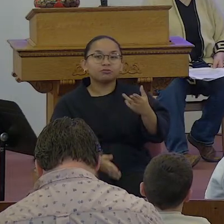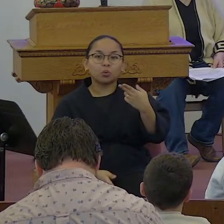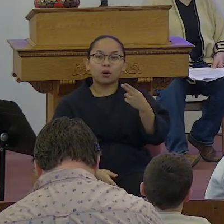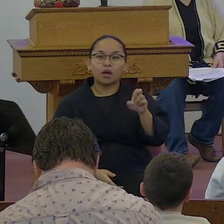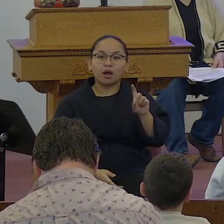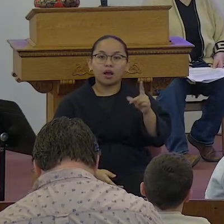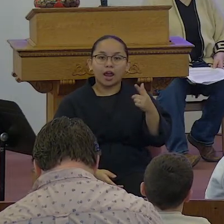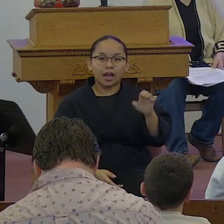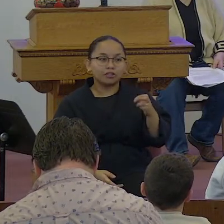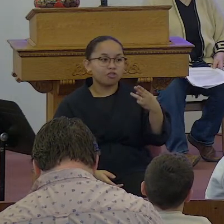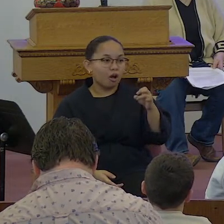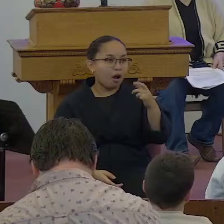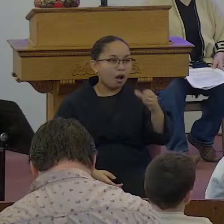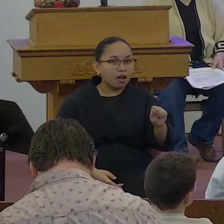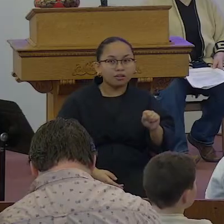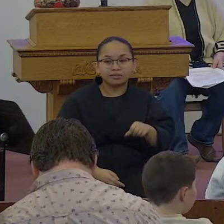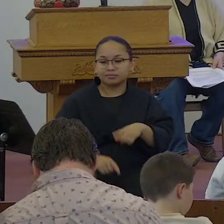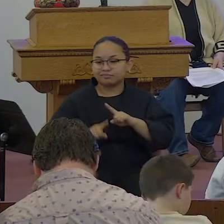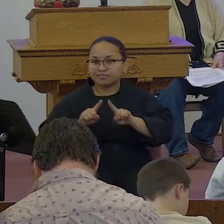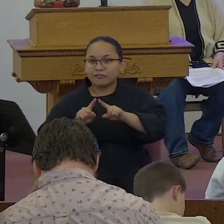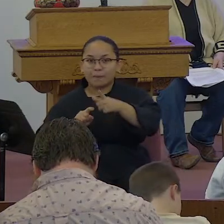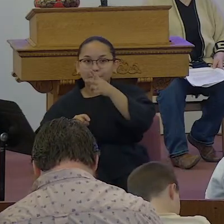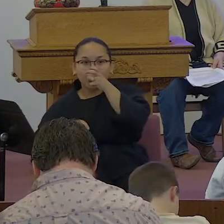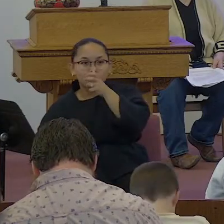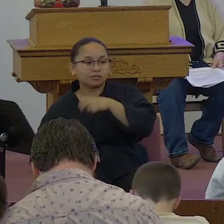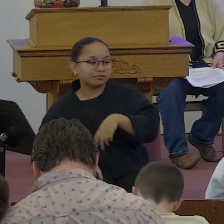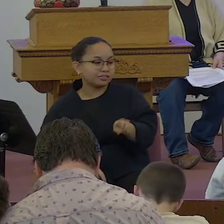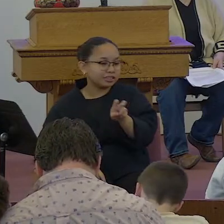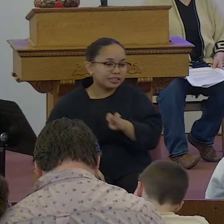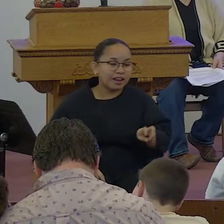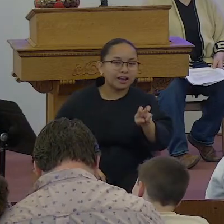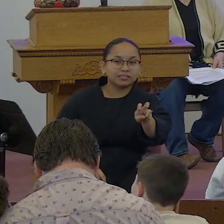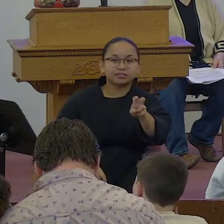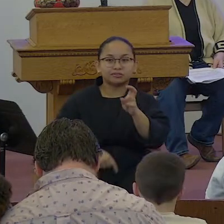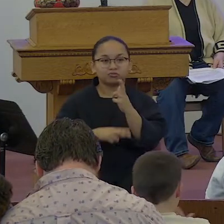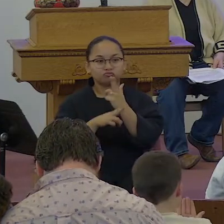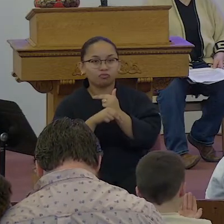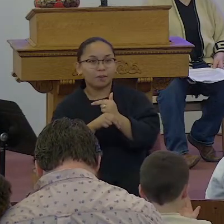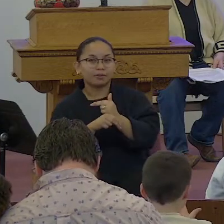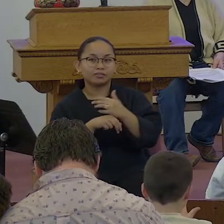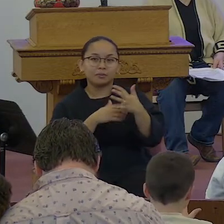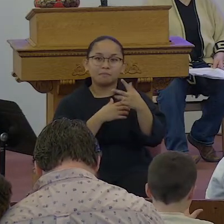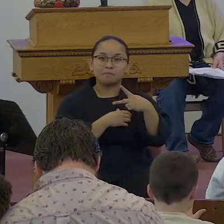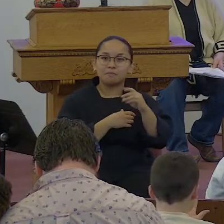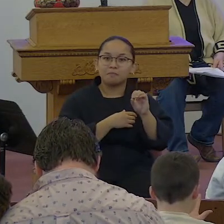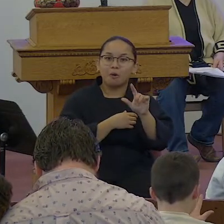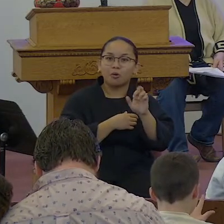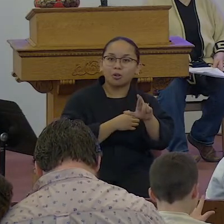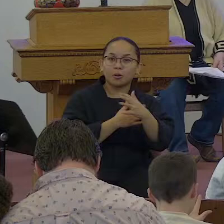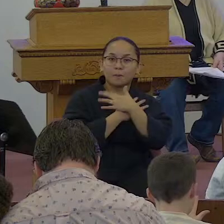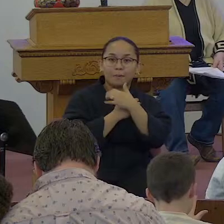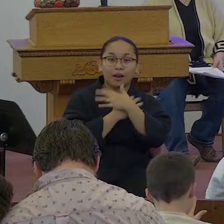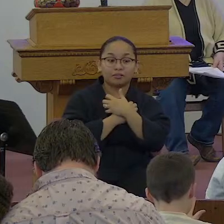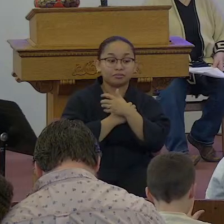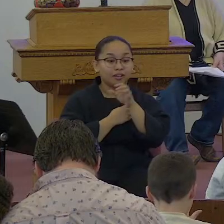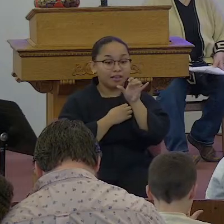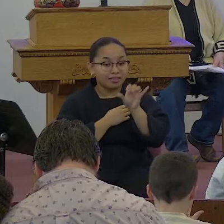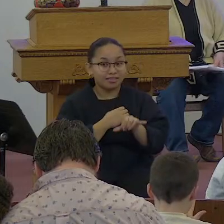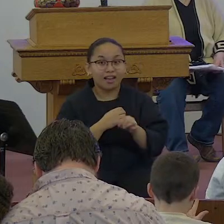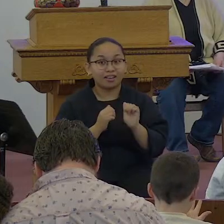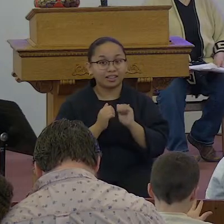crawlers, raccoons and garter snakes, rabbits and polar bears. That's how Big Mama made them all, with